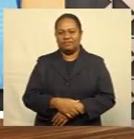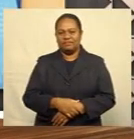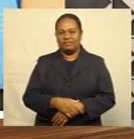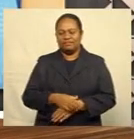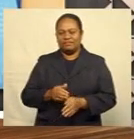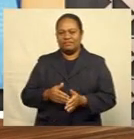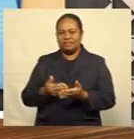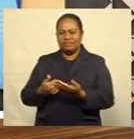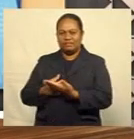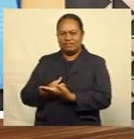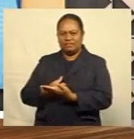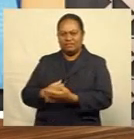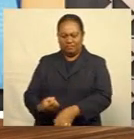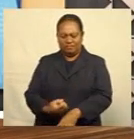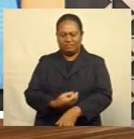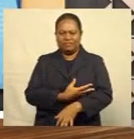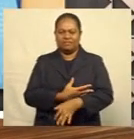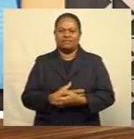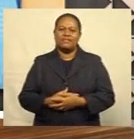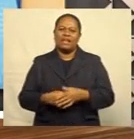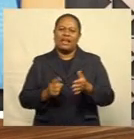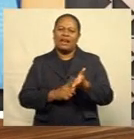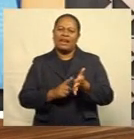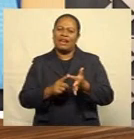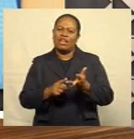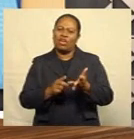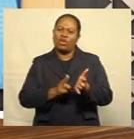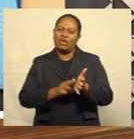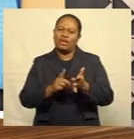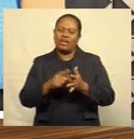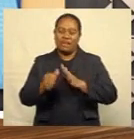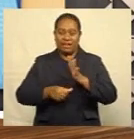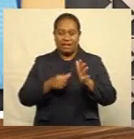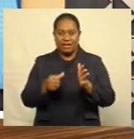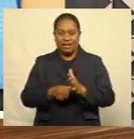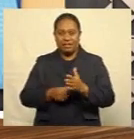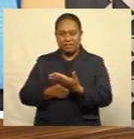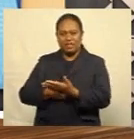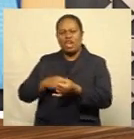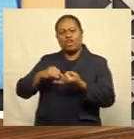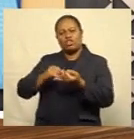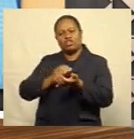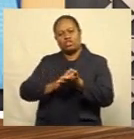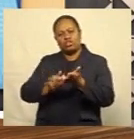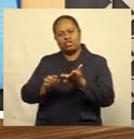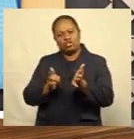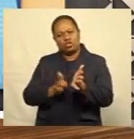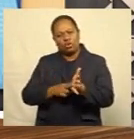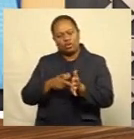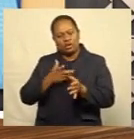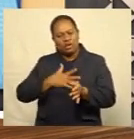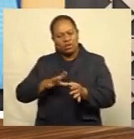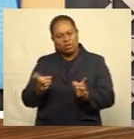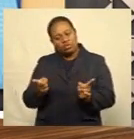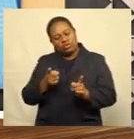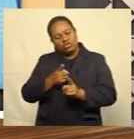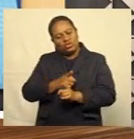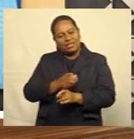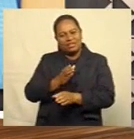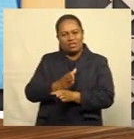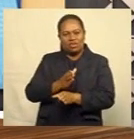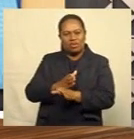Inspired by Leone Nakarawa's magic on the rugby field, 18-year-old Sean Algar decided to chase a career in the sport.